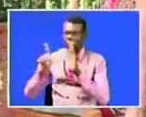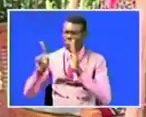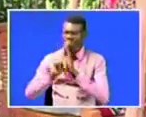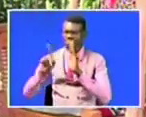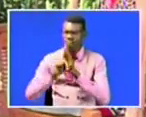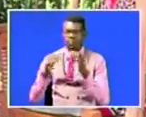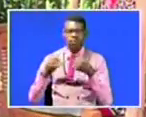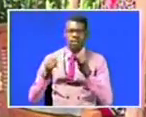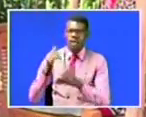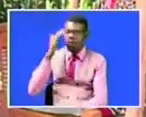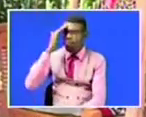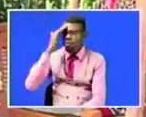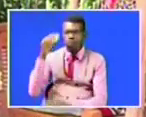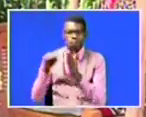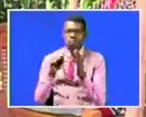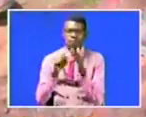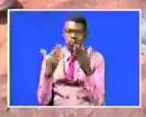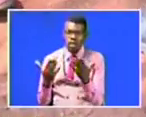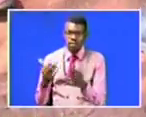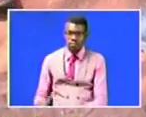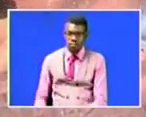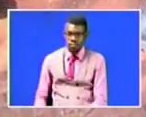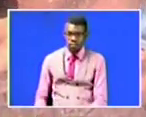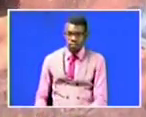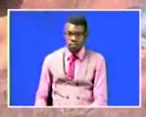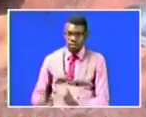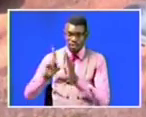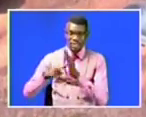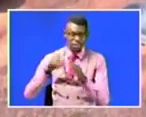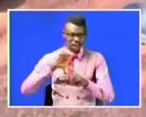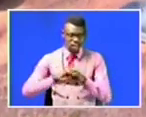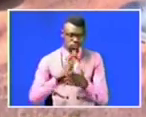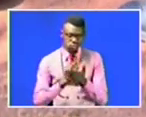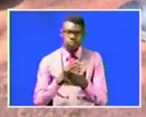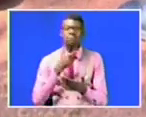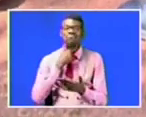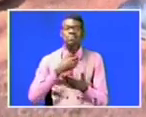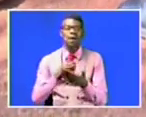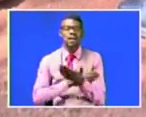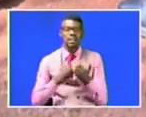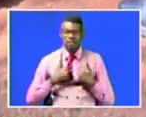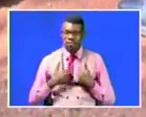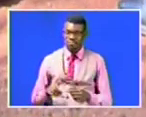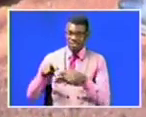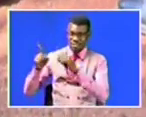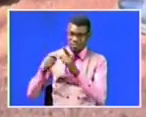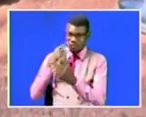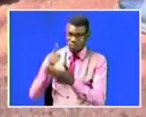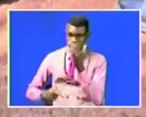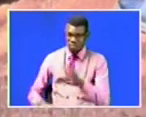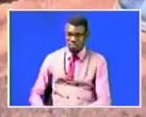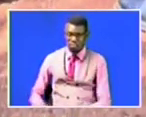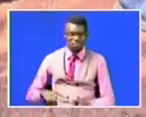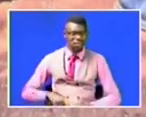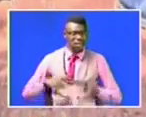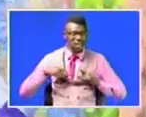exactly what was the problem. Eventually, he was diagnosed with esophageal cancer. His life, he says, was never the